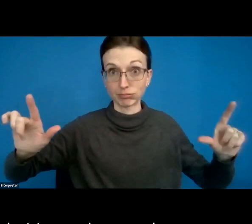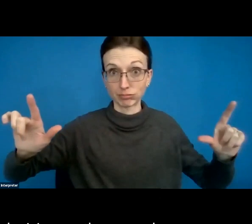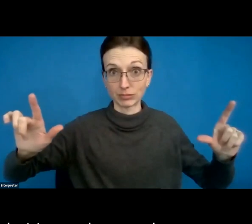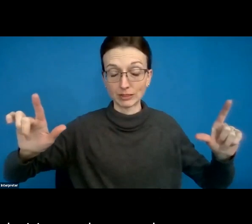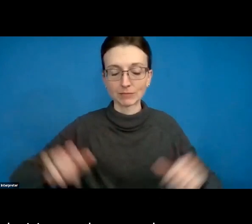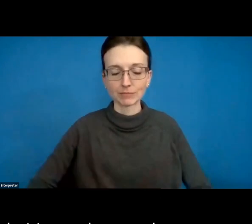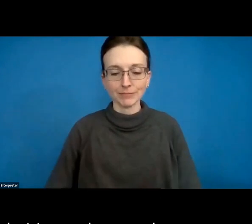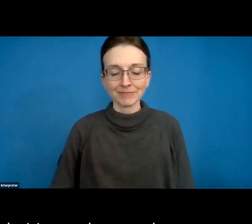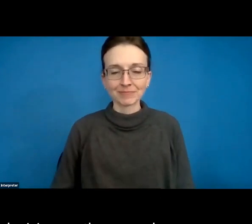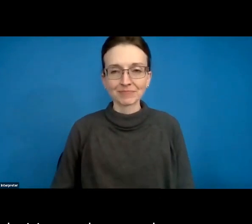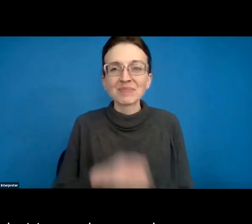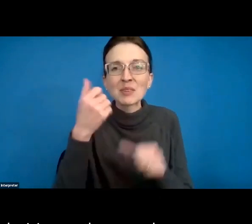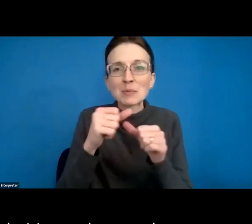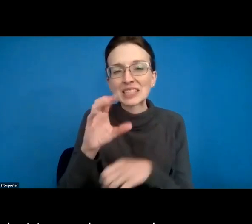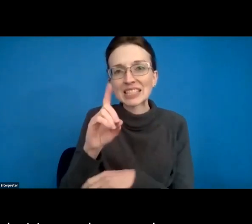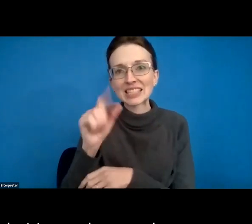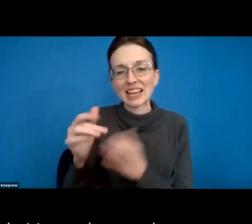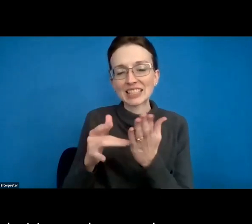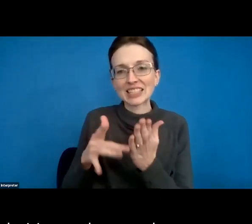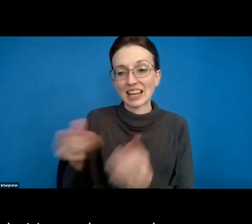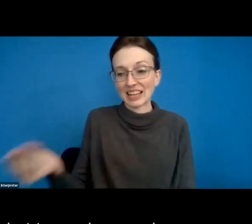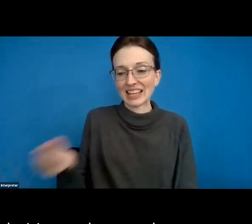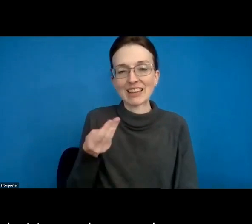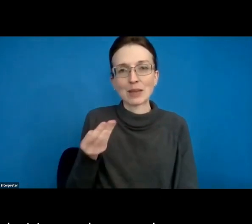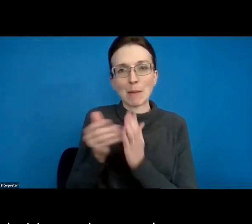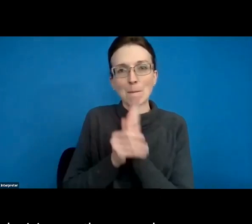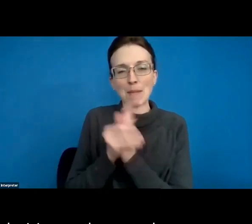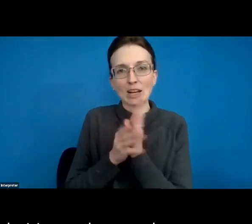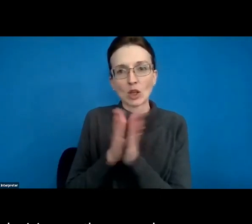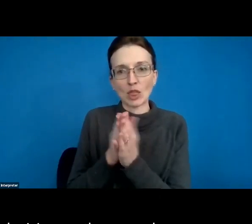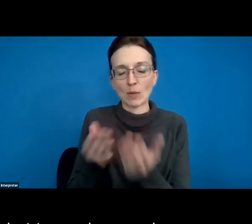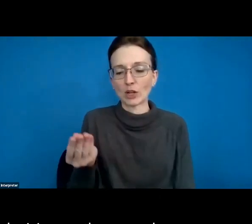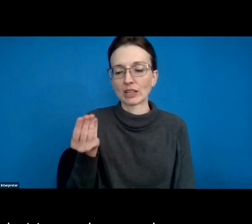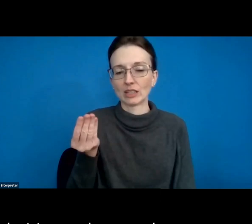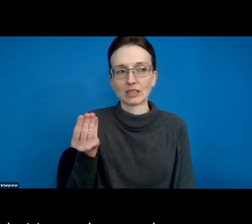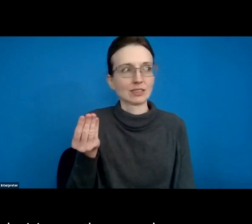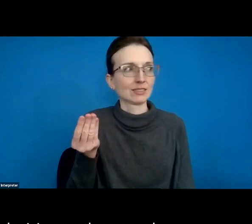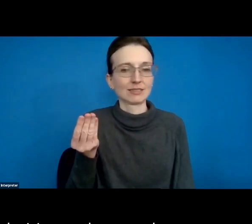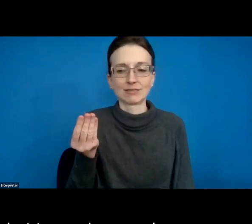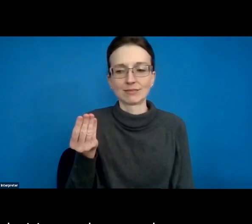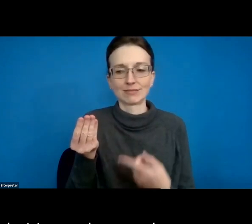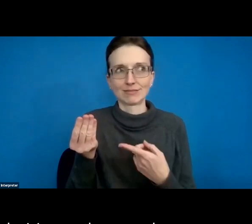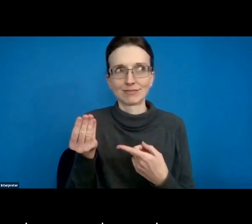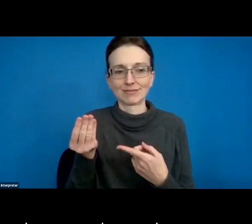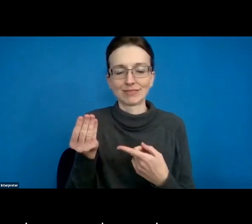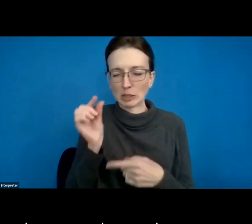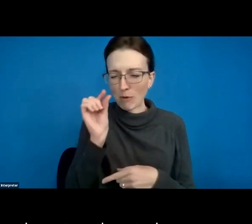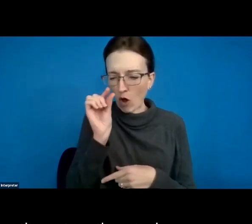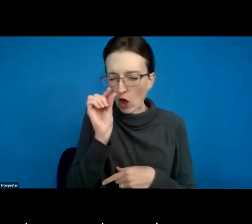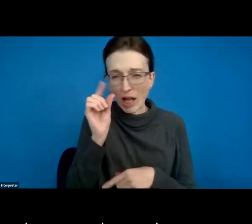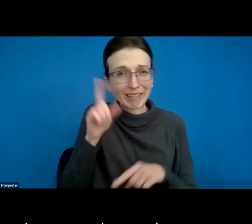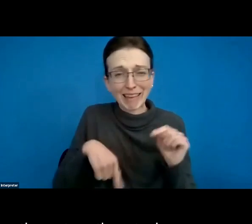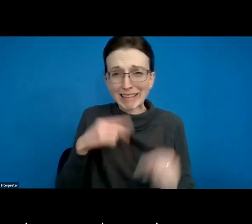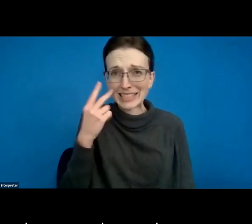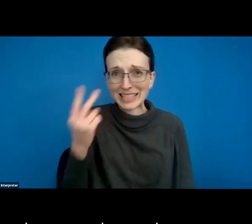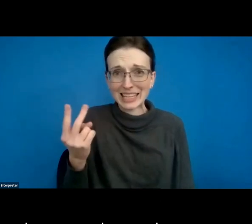remember my CDA Tech giving me the manual, and the manual itself did not have enlarged print. So for me